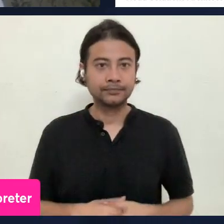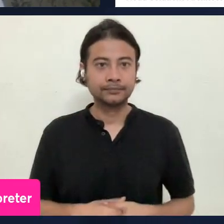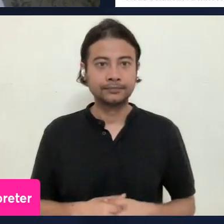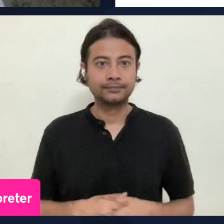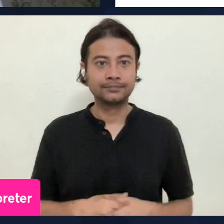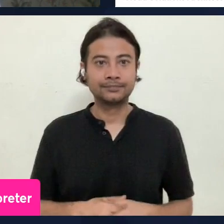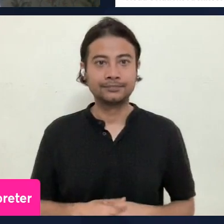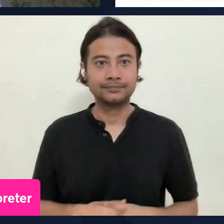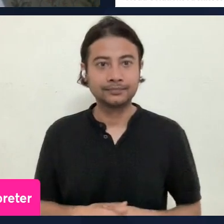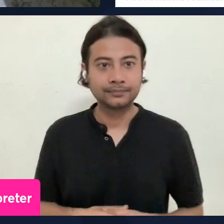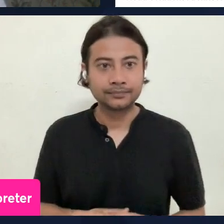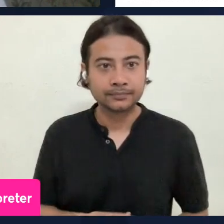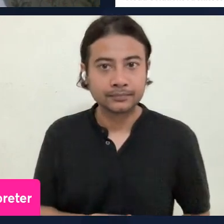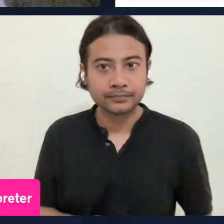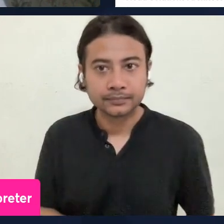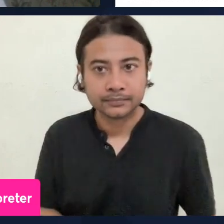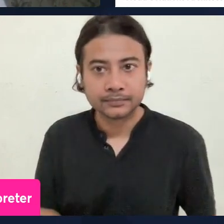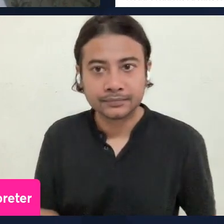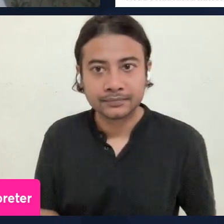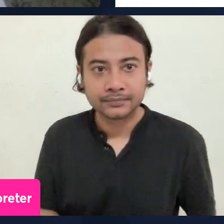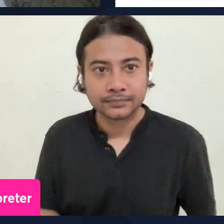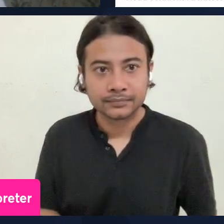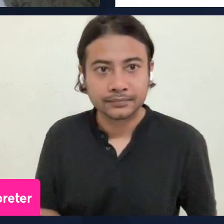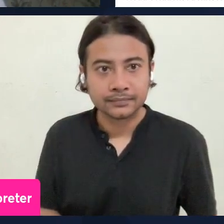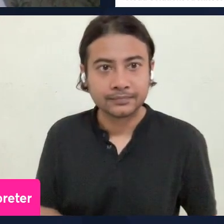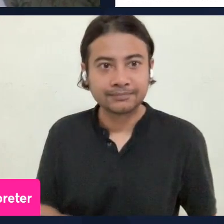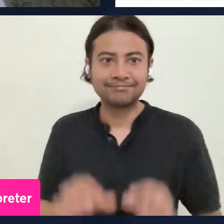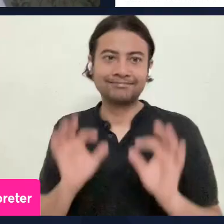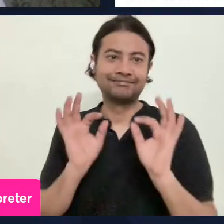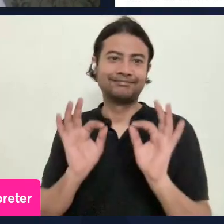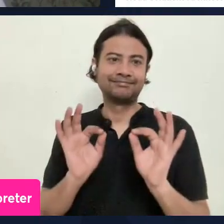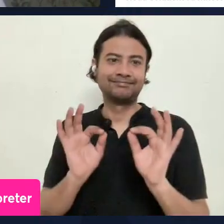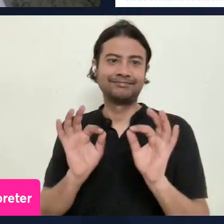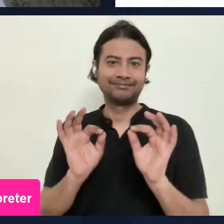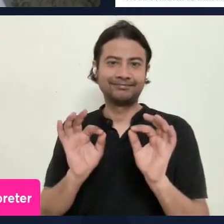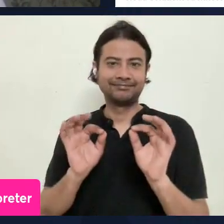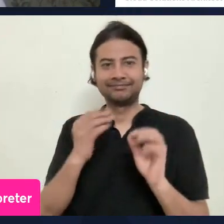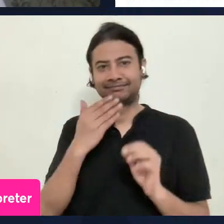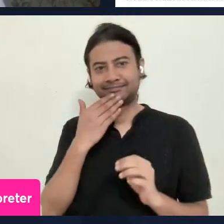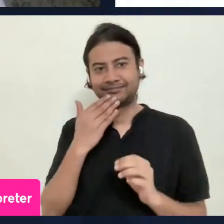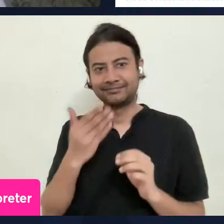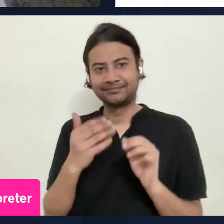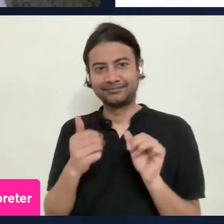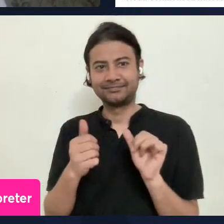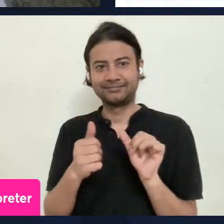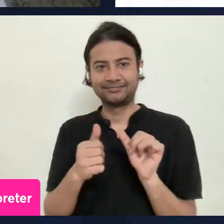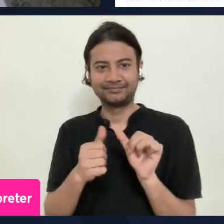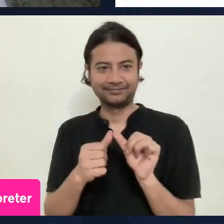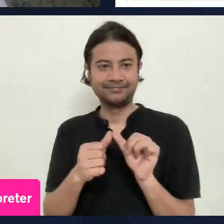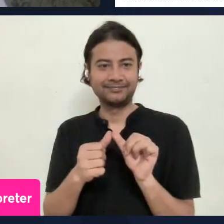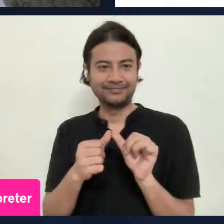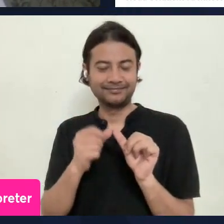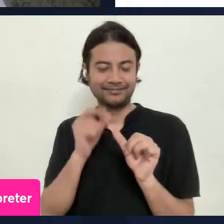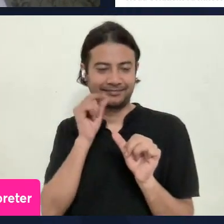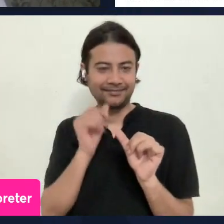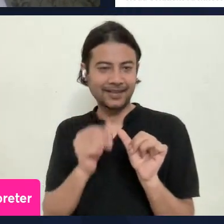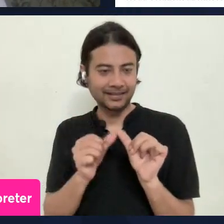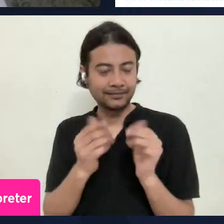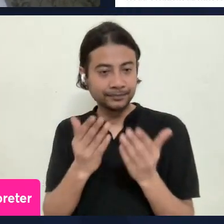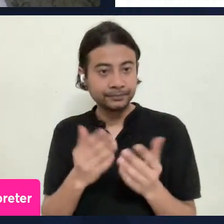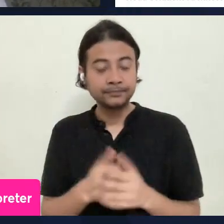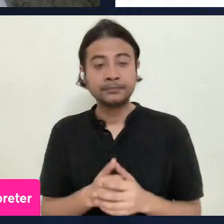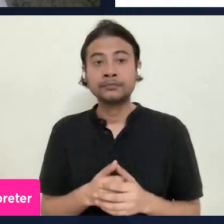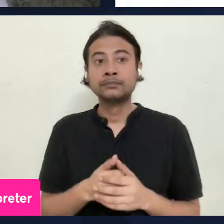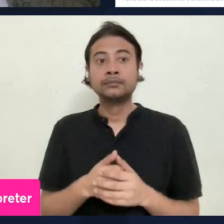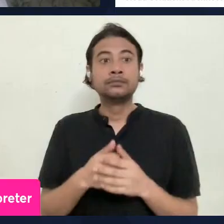Great. Thank you so much for that, Anthony. And now that we have understood the basics of it, let's